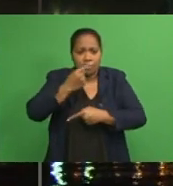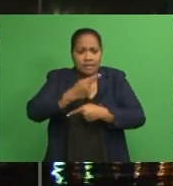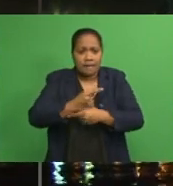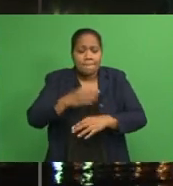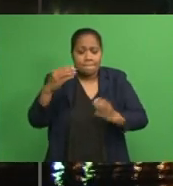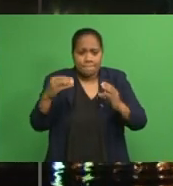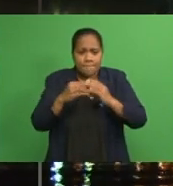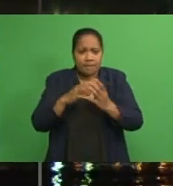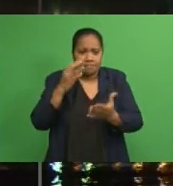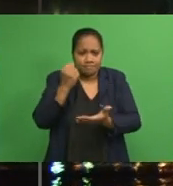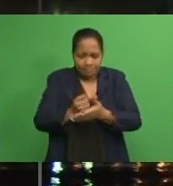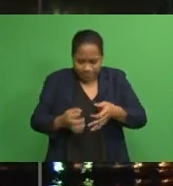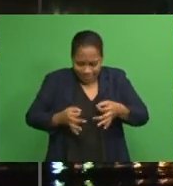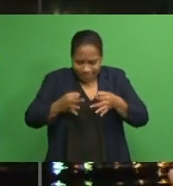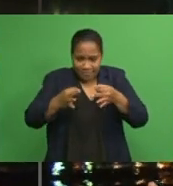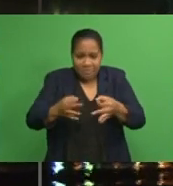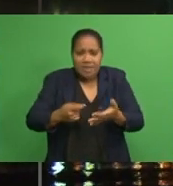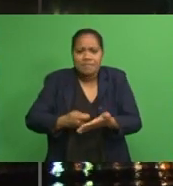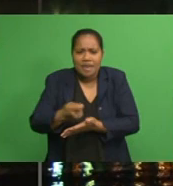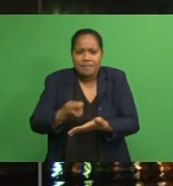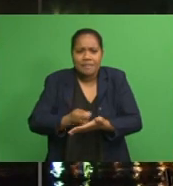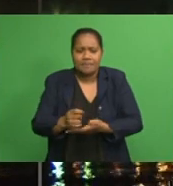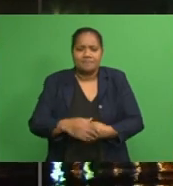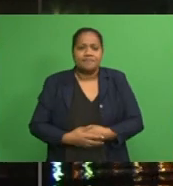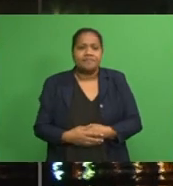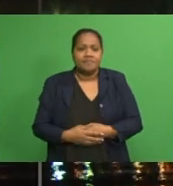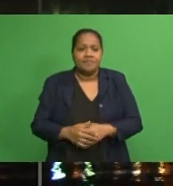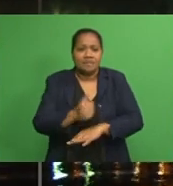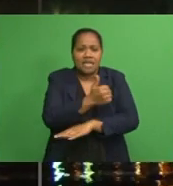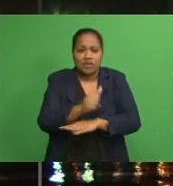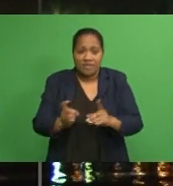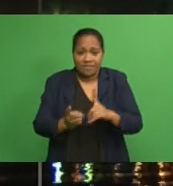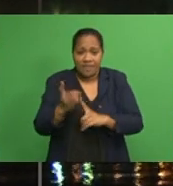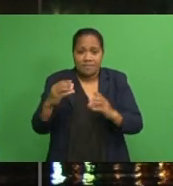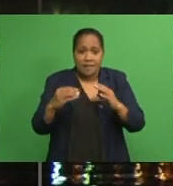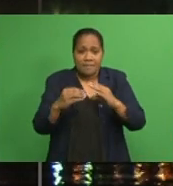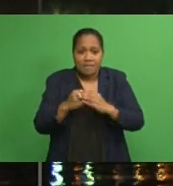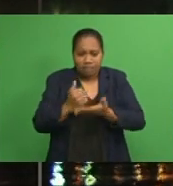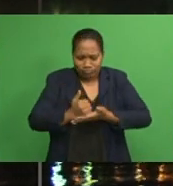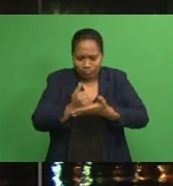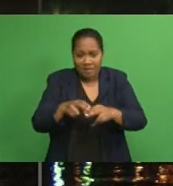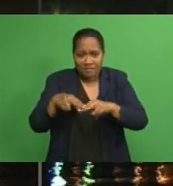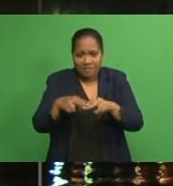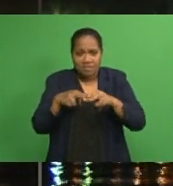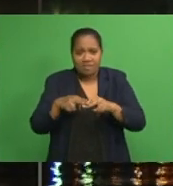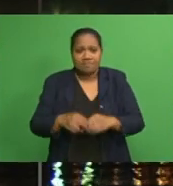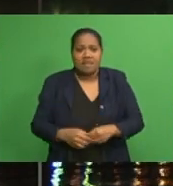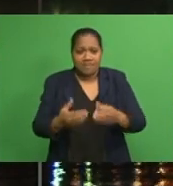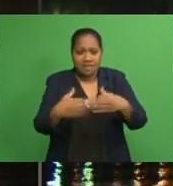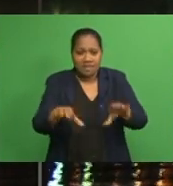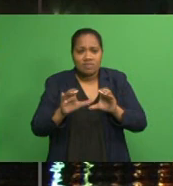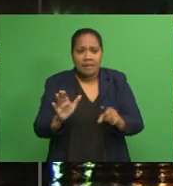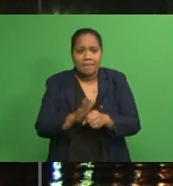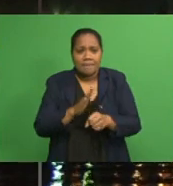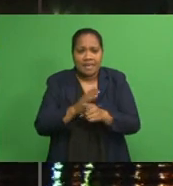confirm deferred loan payments occurring interest. Asian Development Bank commits to assisting Fiji, and municipal councils may dip